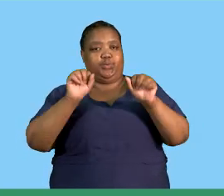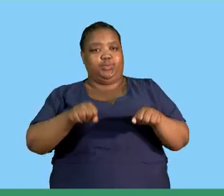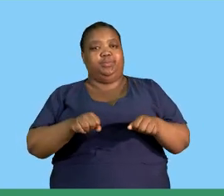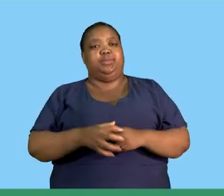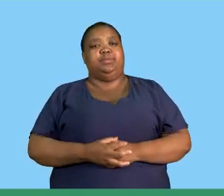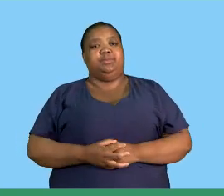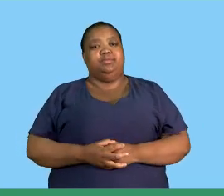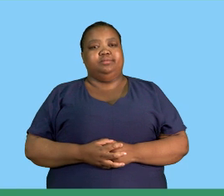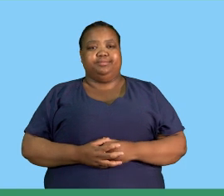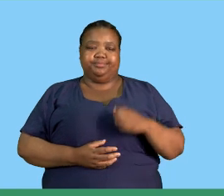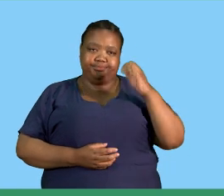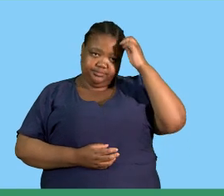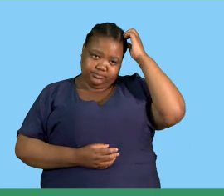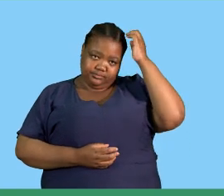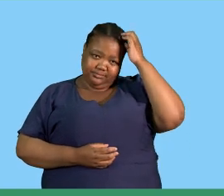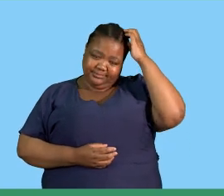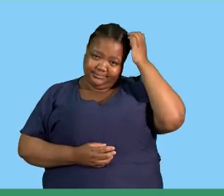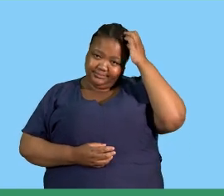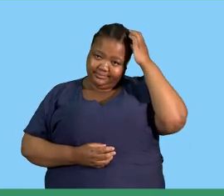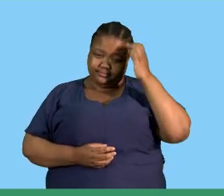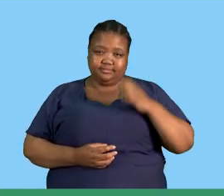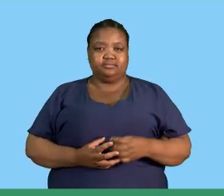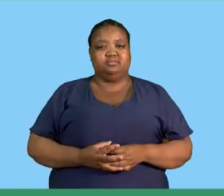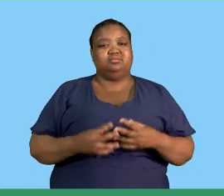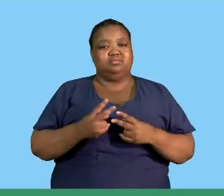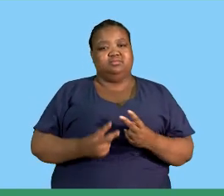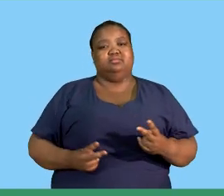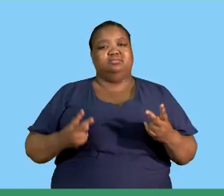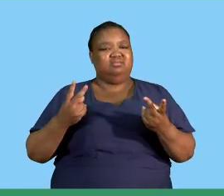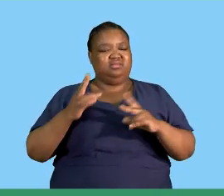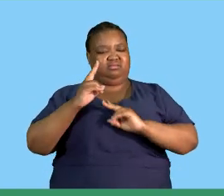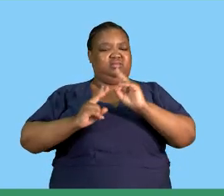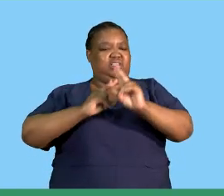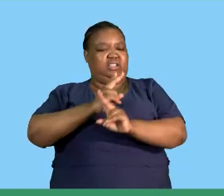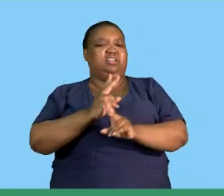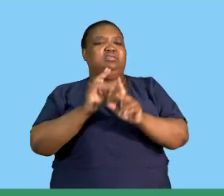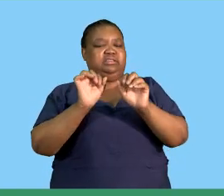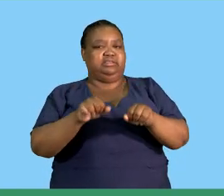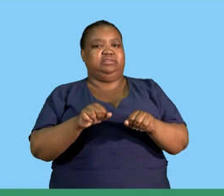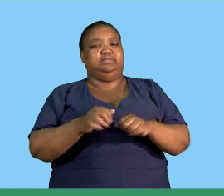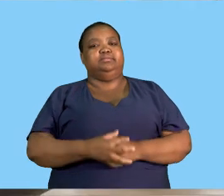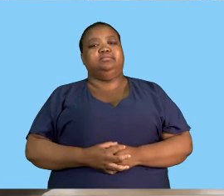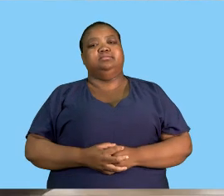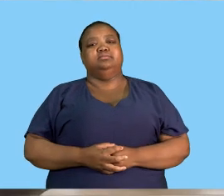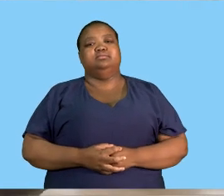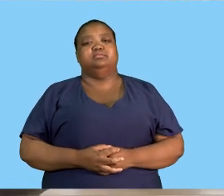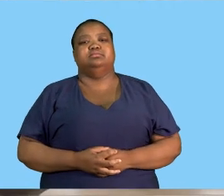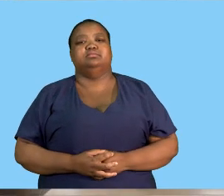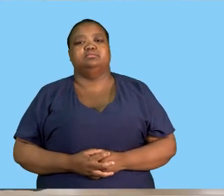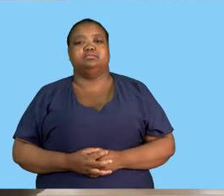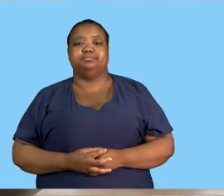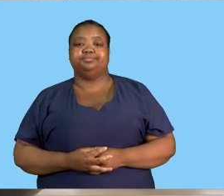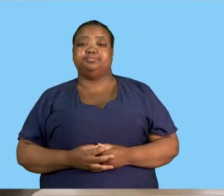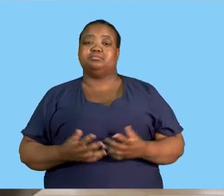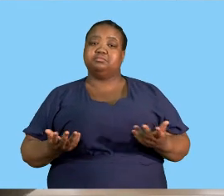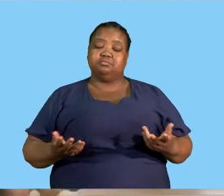it says review. All right, let's erase here. Option 2, it's a repetition basically,